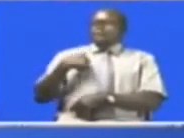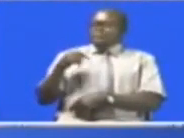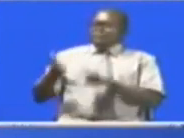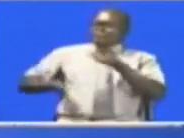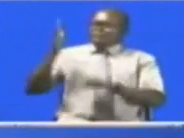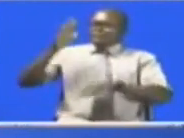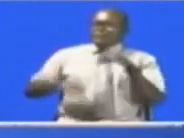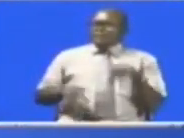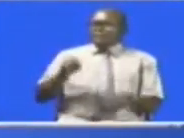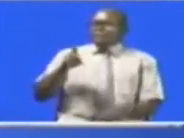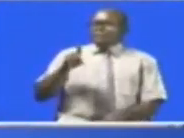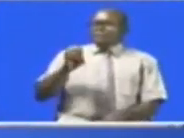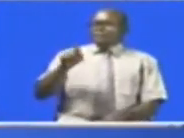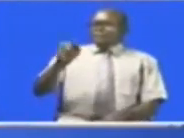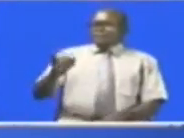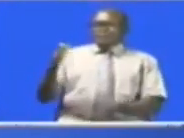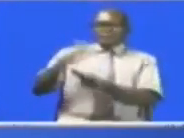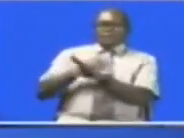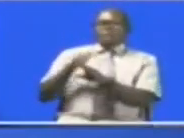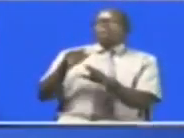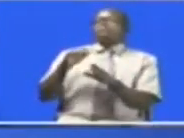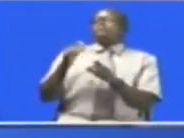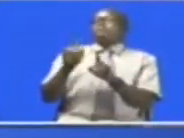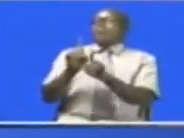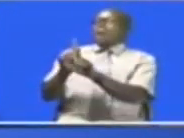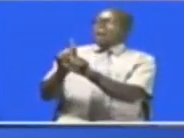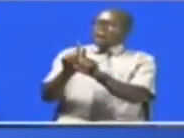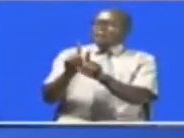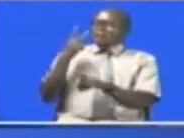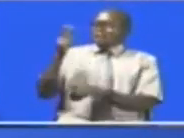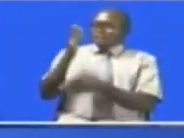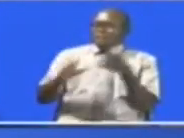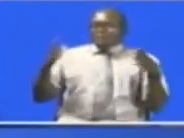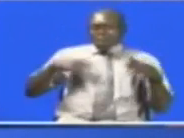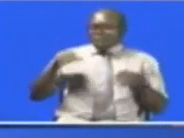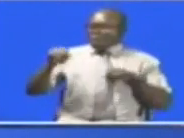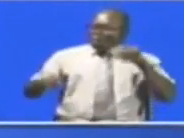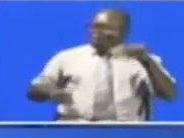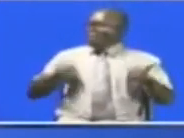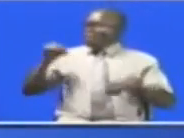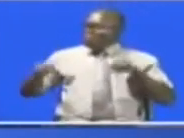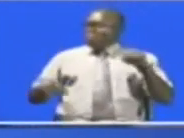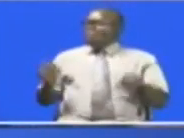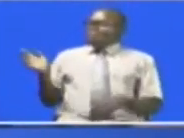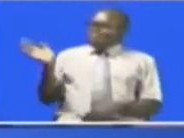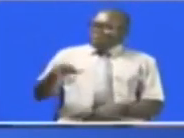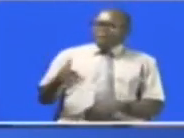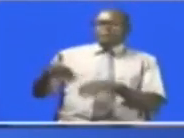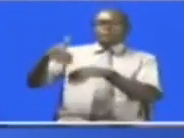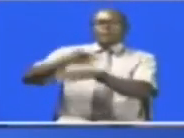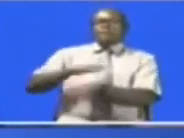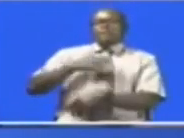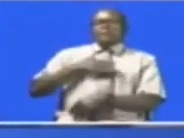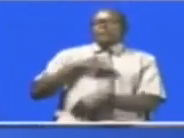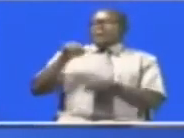I was faster than Ndeti, because Ndeti was ahead. Okay. And you could see some riders definitely coming back to